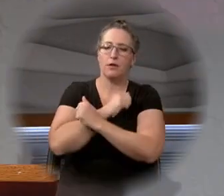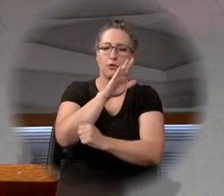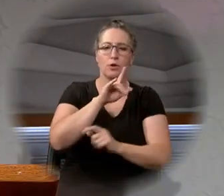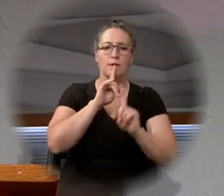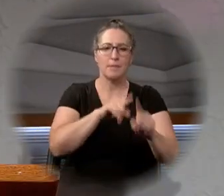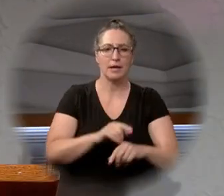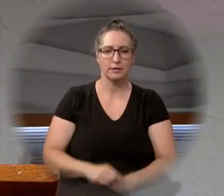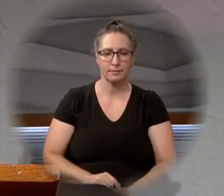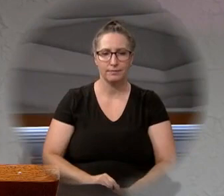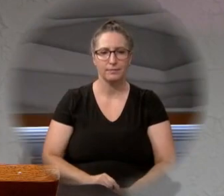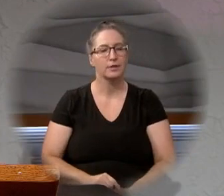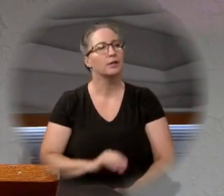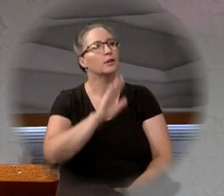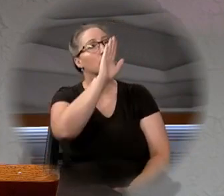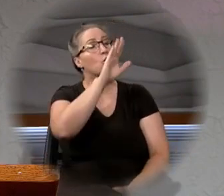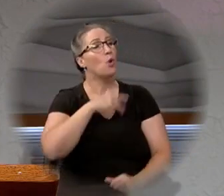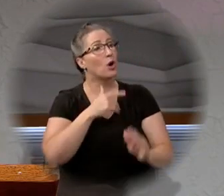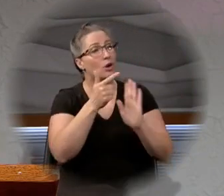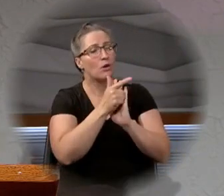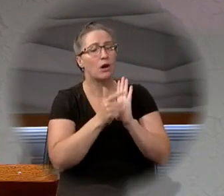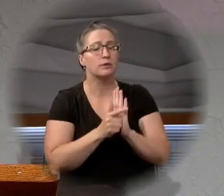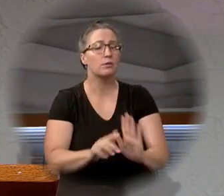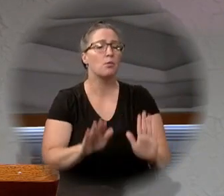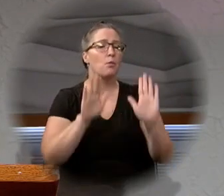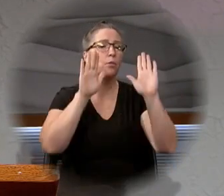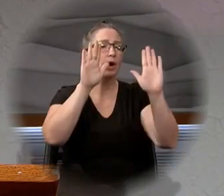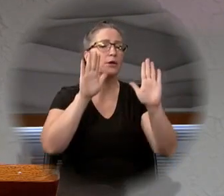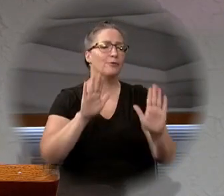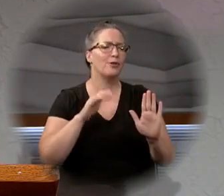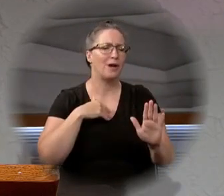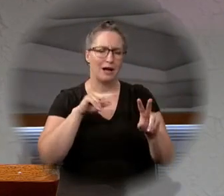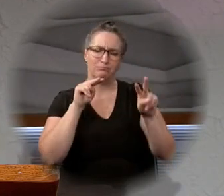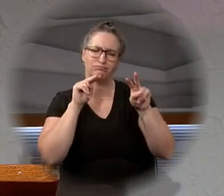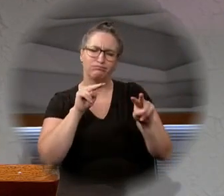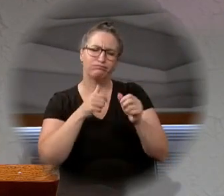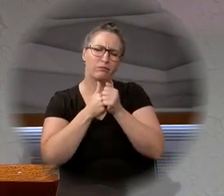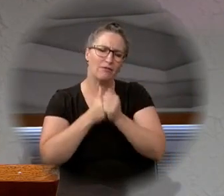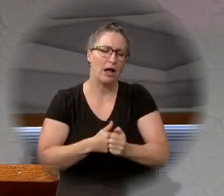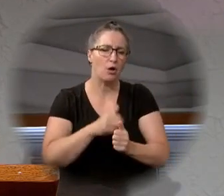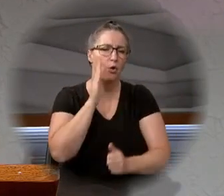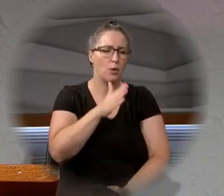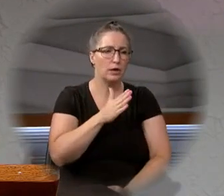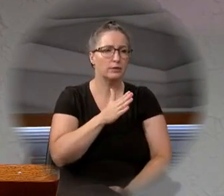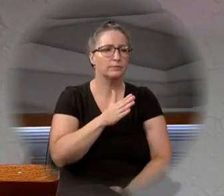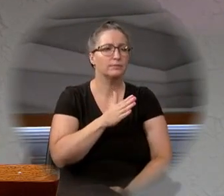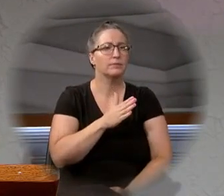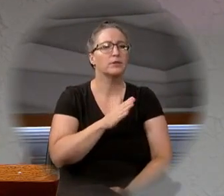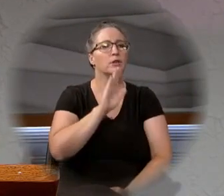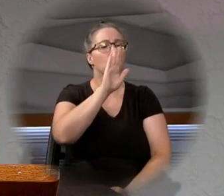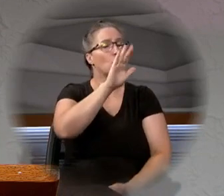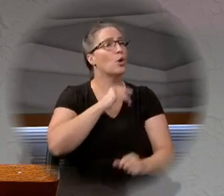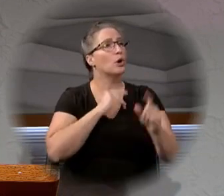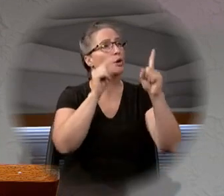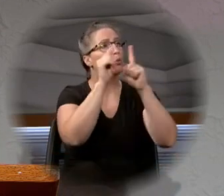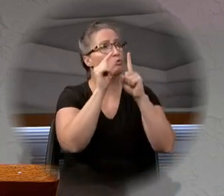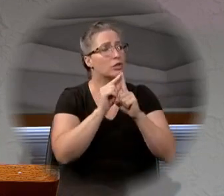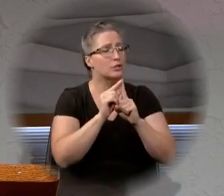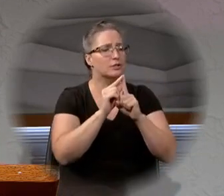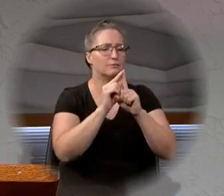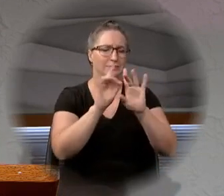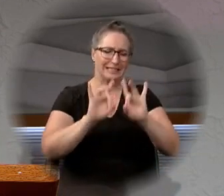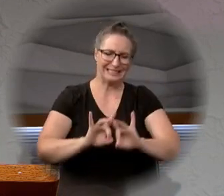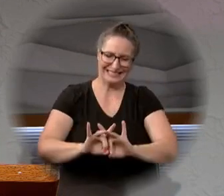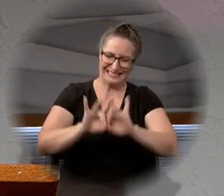Wonderful are your decrees, therefore I observe them. The revelation of your words sheds